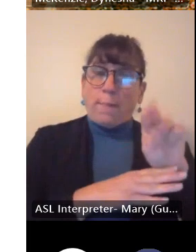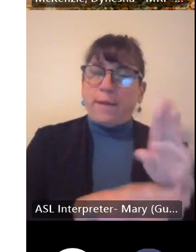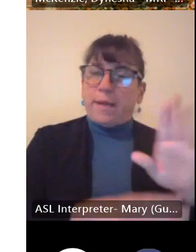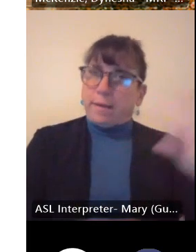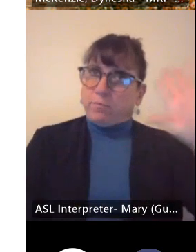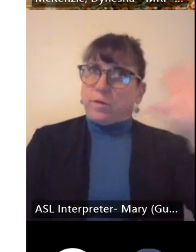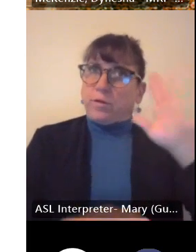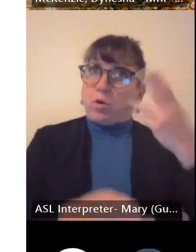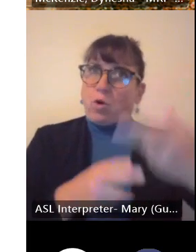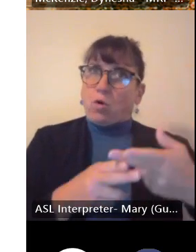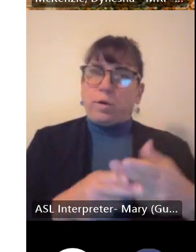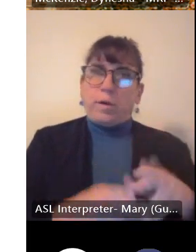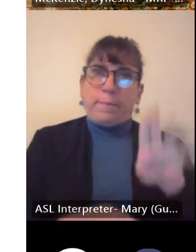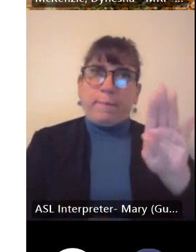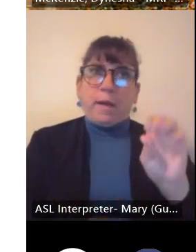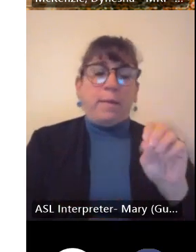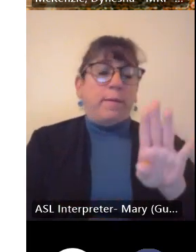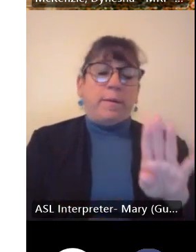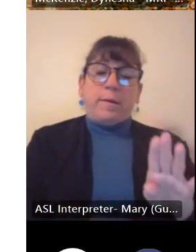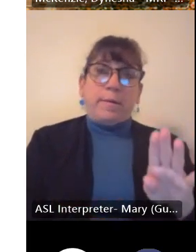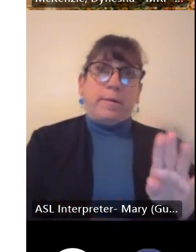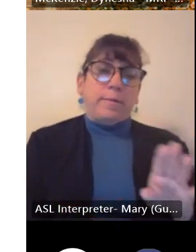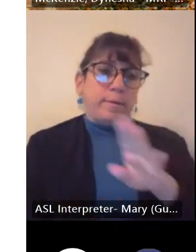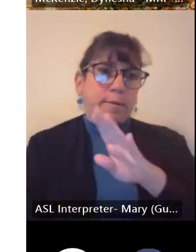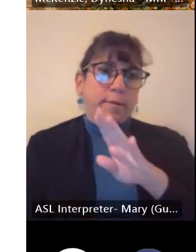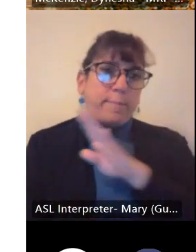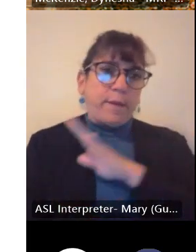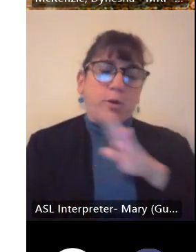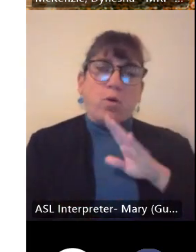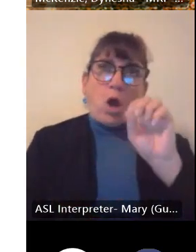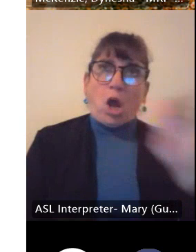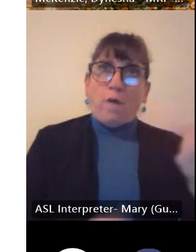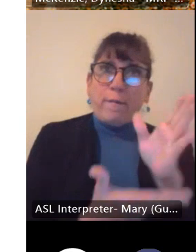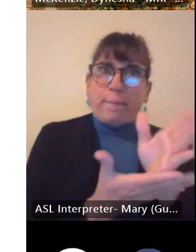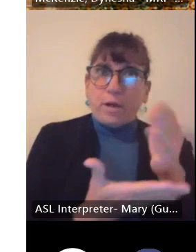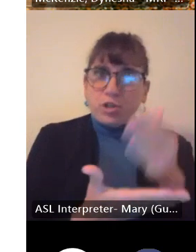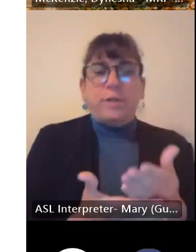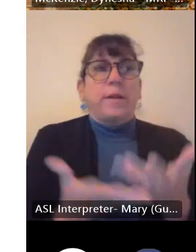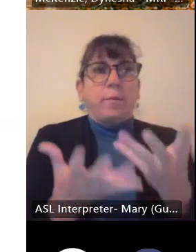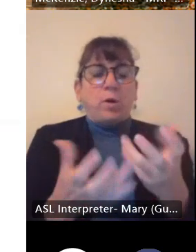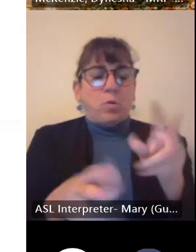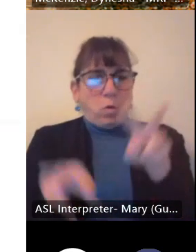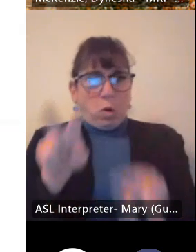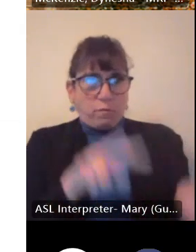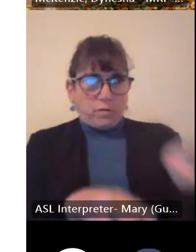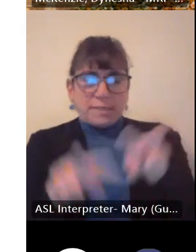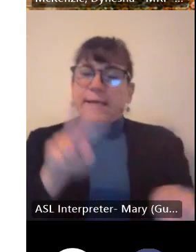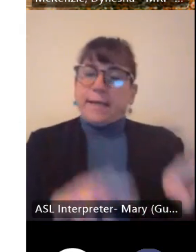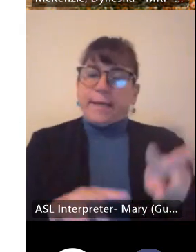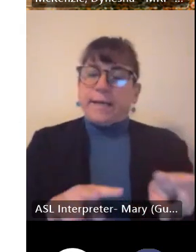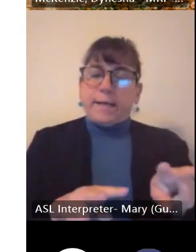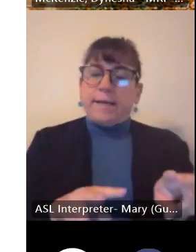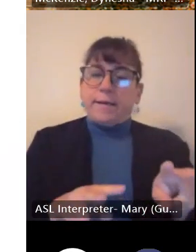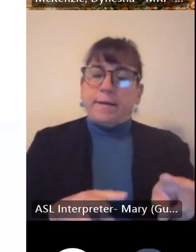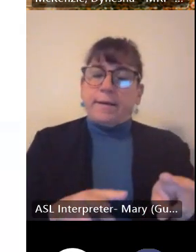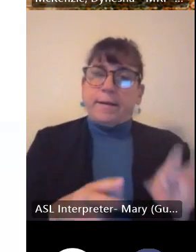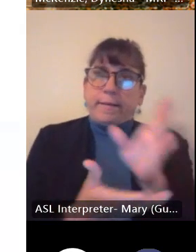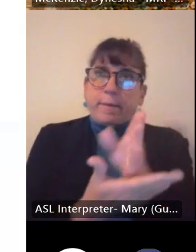or BOB, to be able to oversee these requests and come up with one executive branch